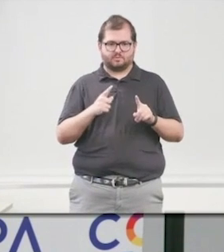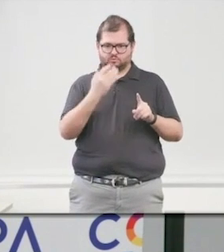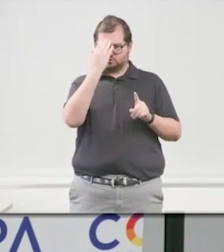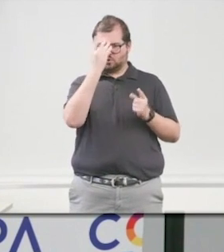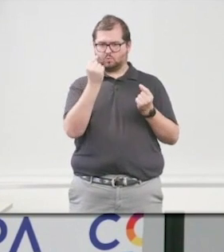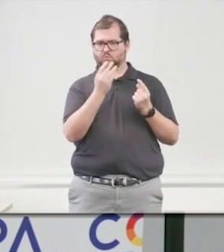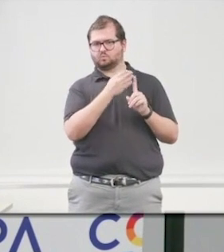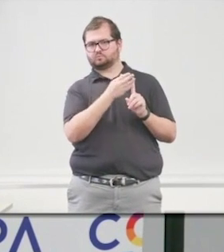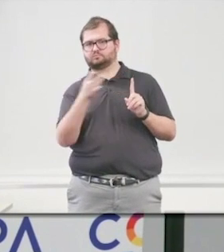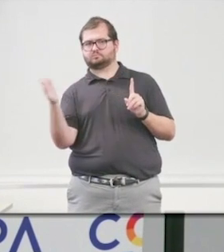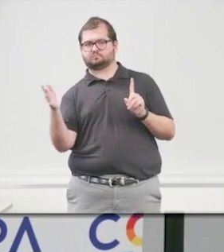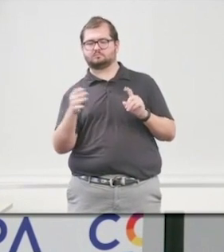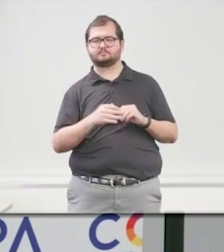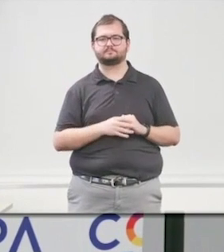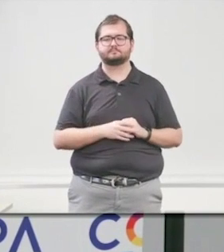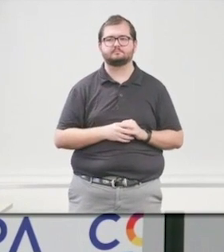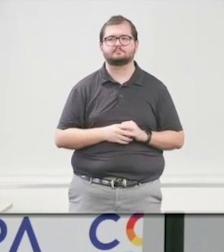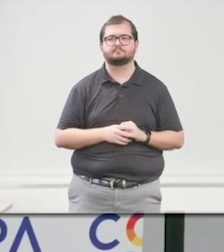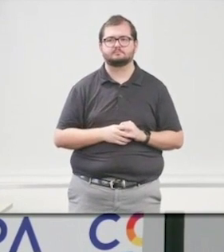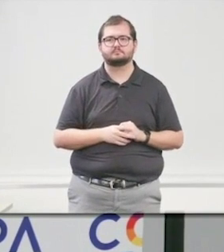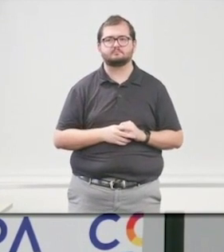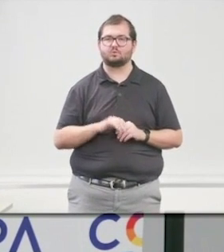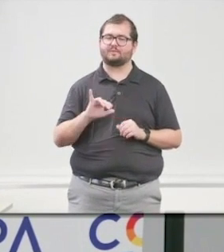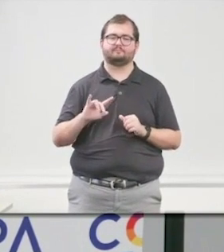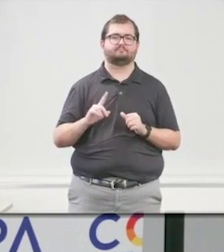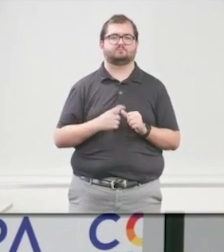types of cyber attacks. So I think having